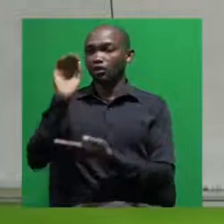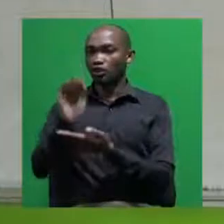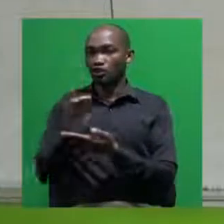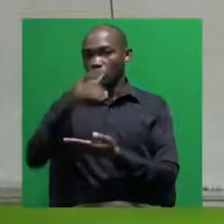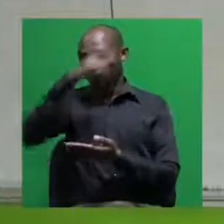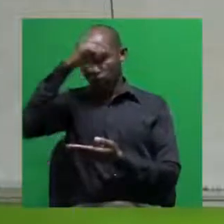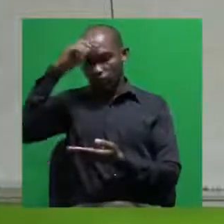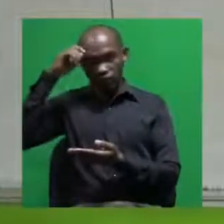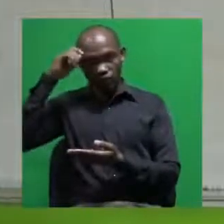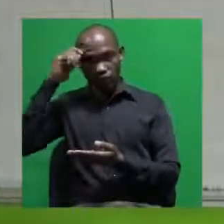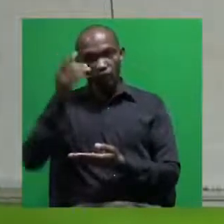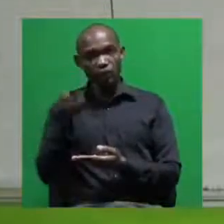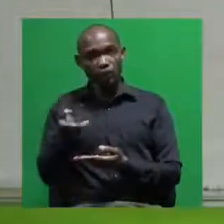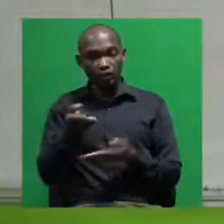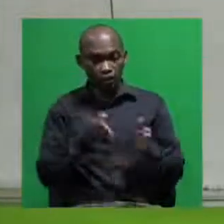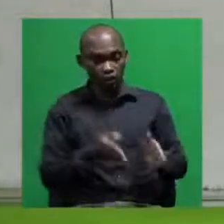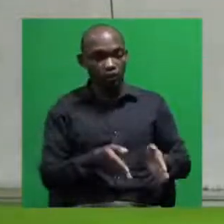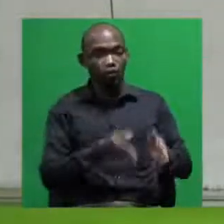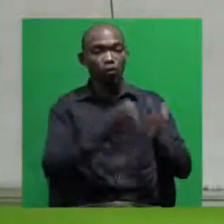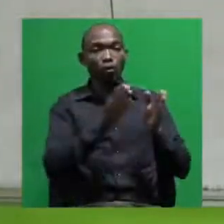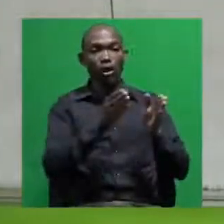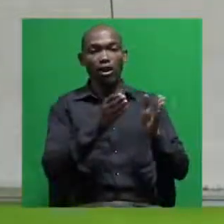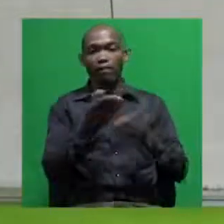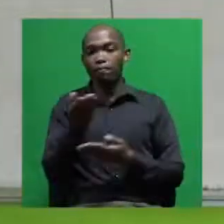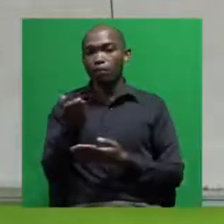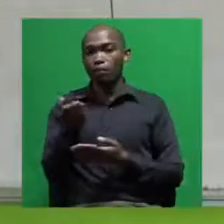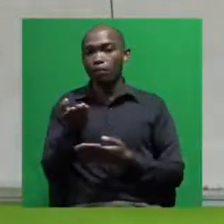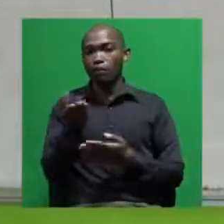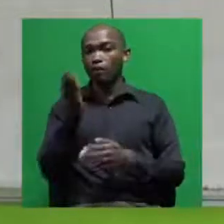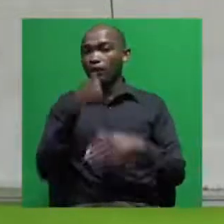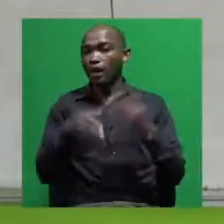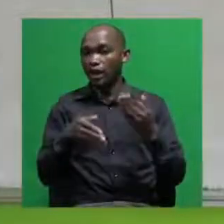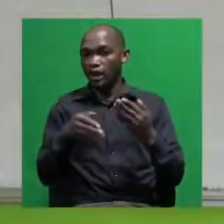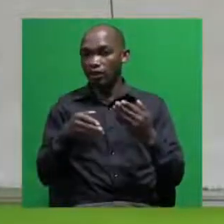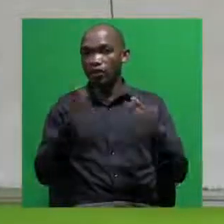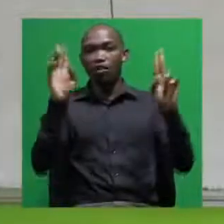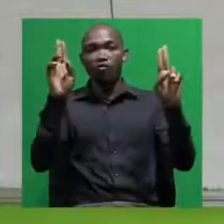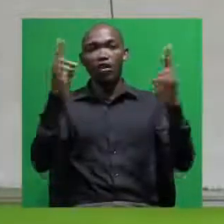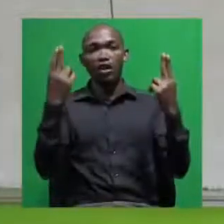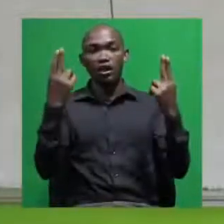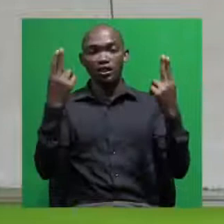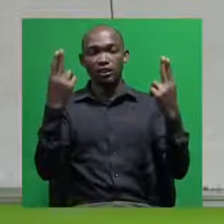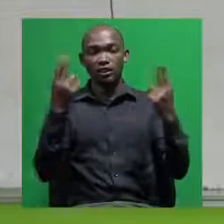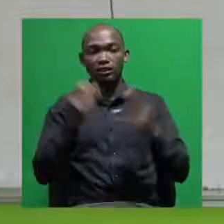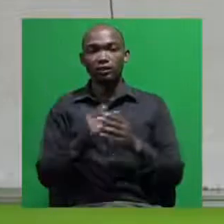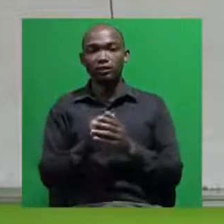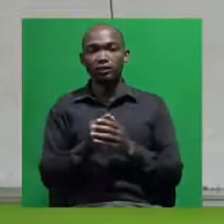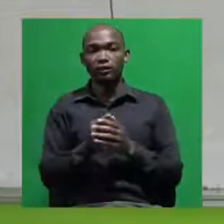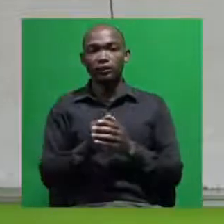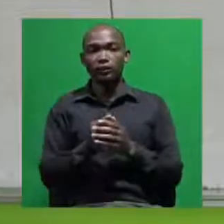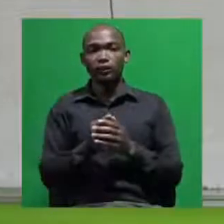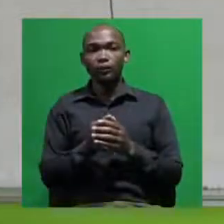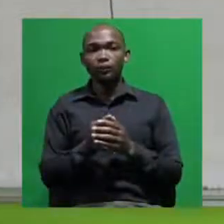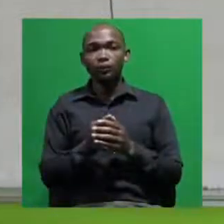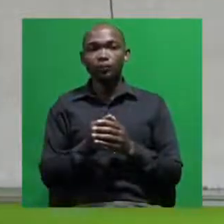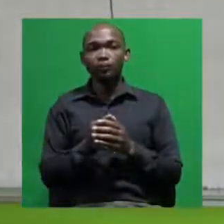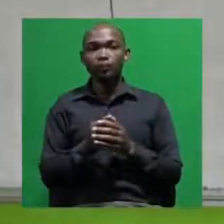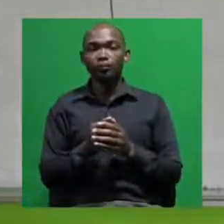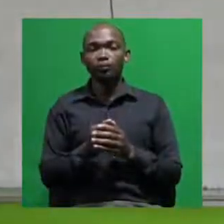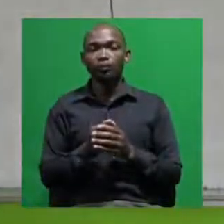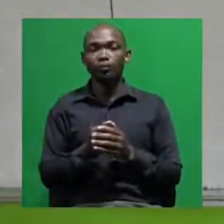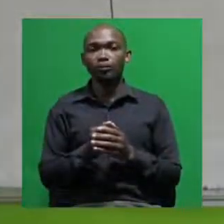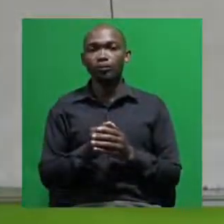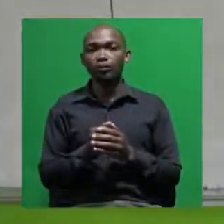at the end of our today's lesson, what we expect to have, our